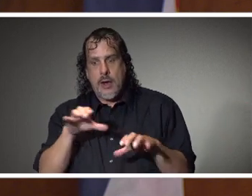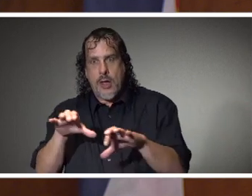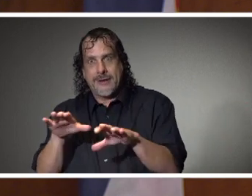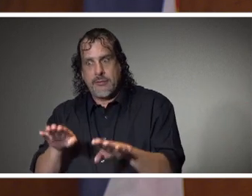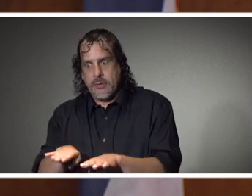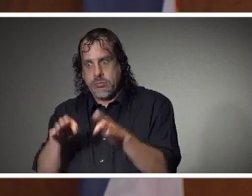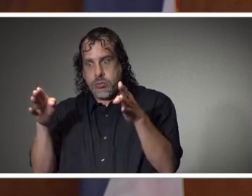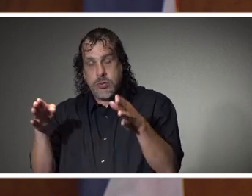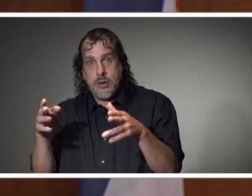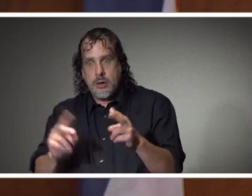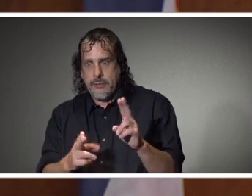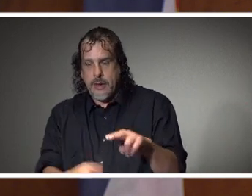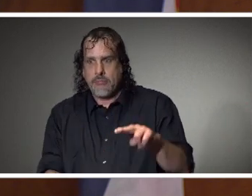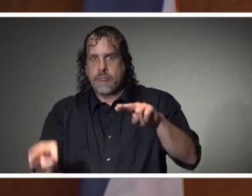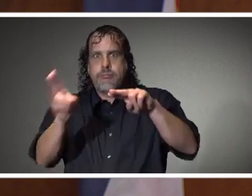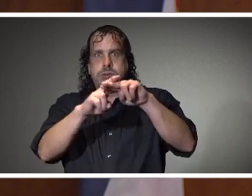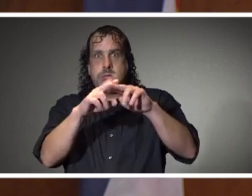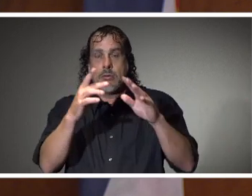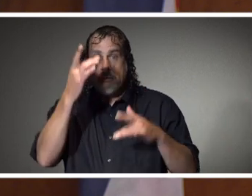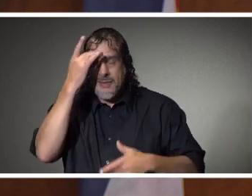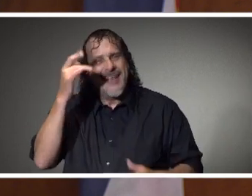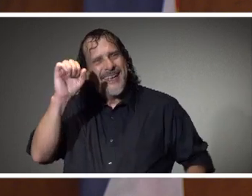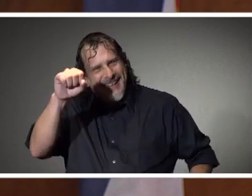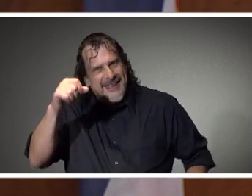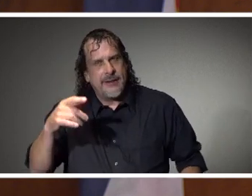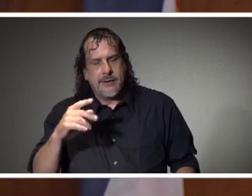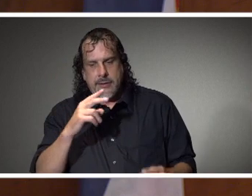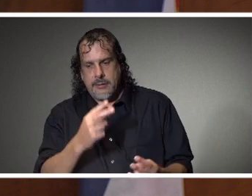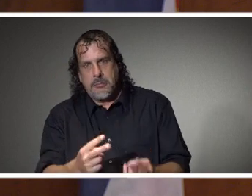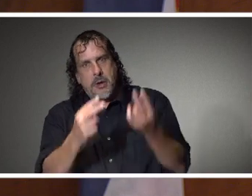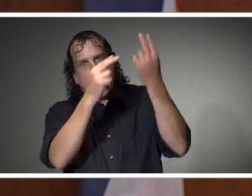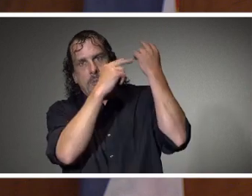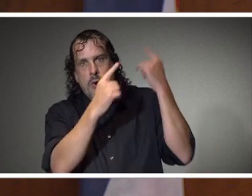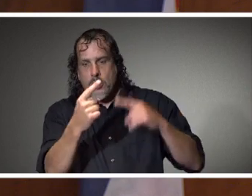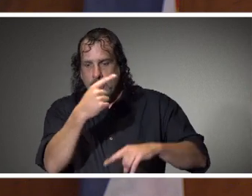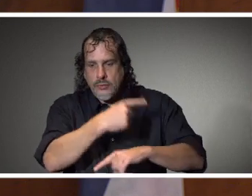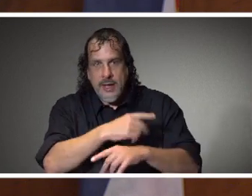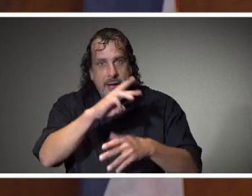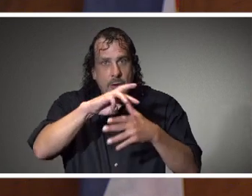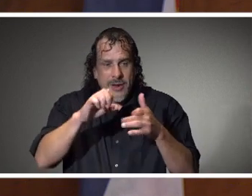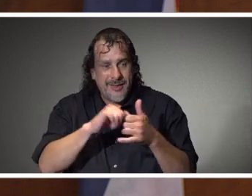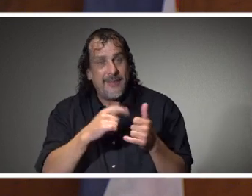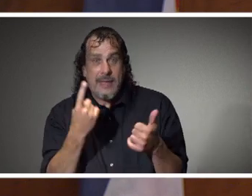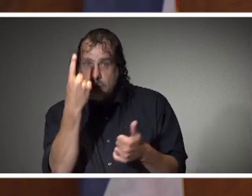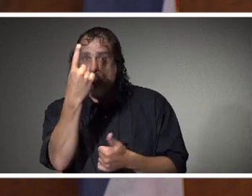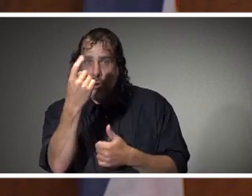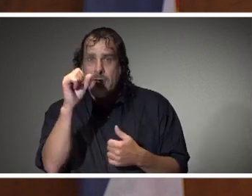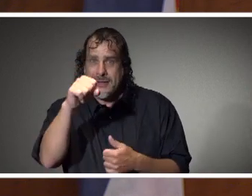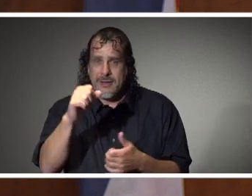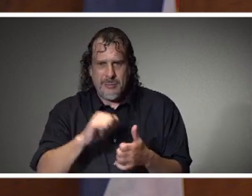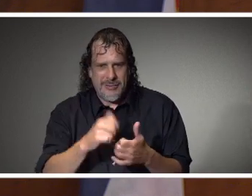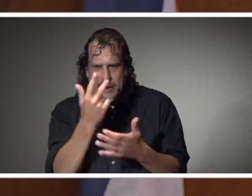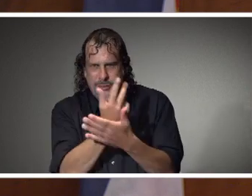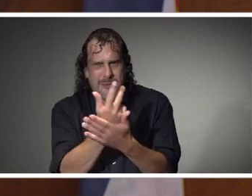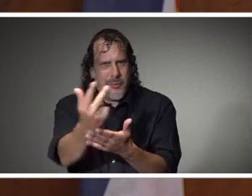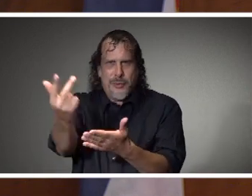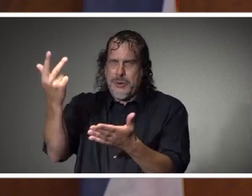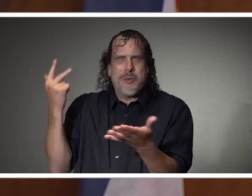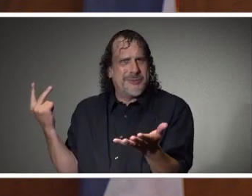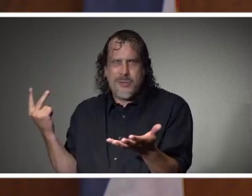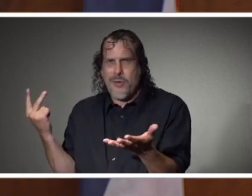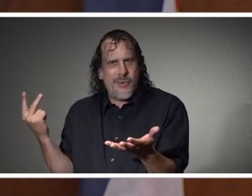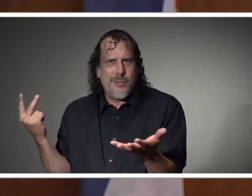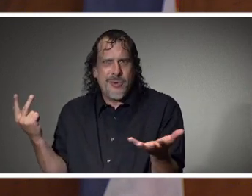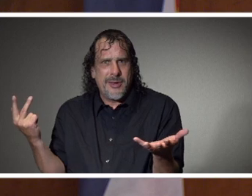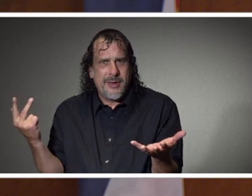and the number of cases. Memorial Day weekend is certainly something that we point to, but that was 3 weeks ago. Let's not